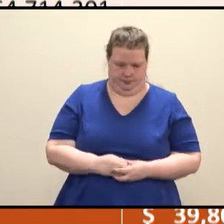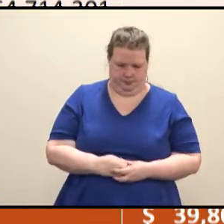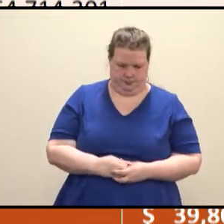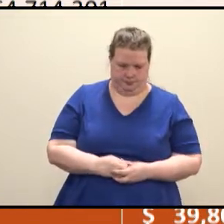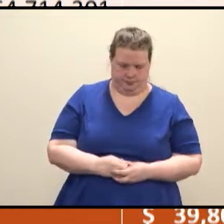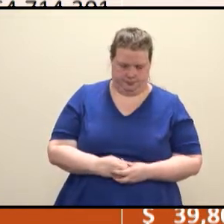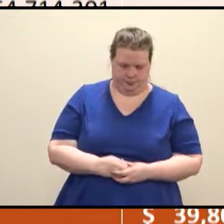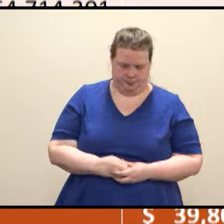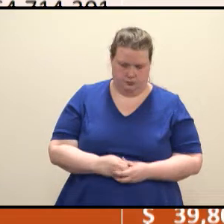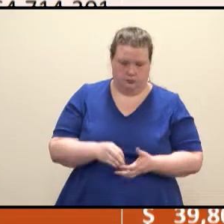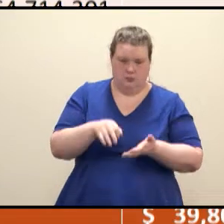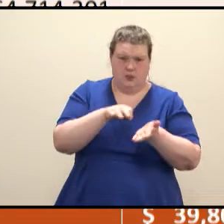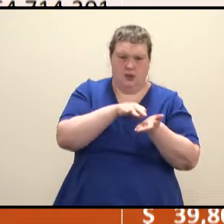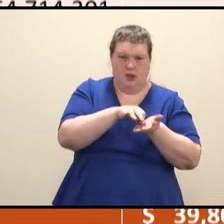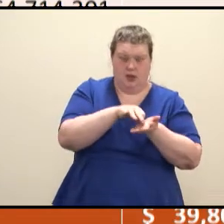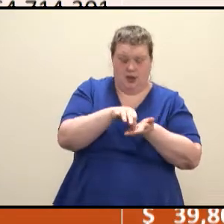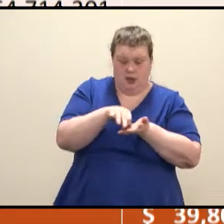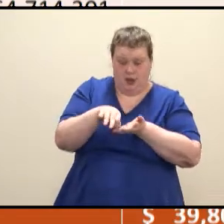those routine